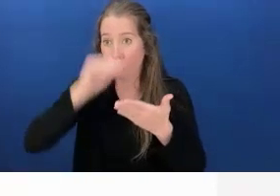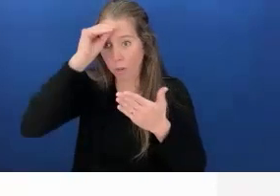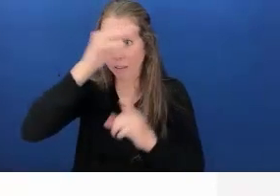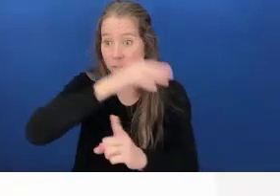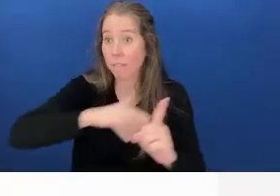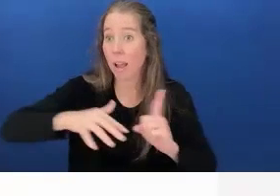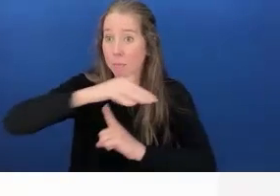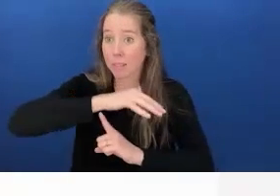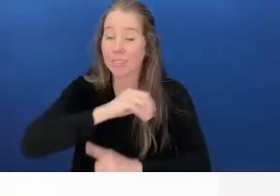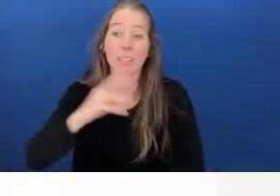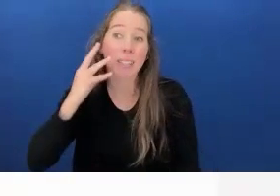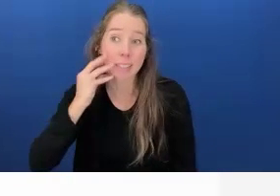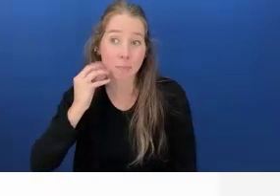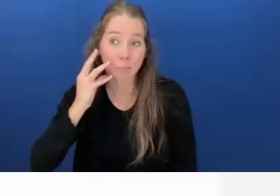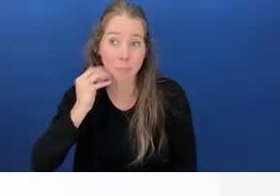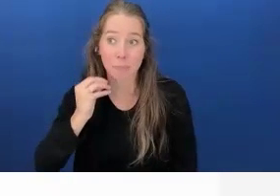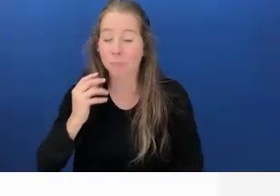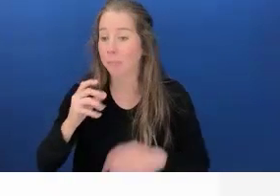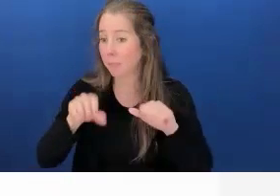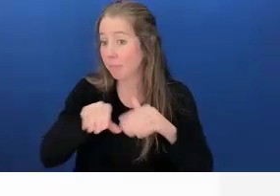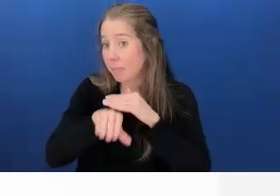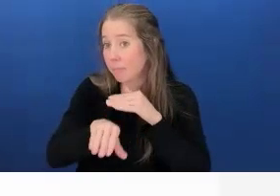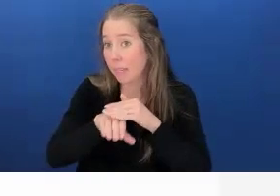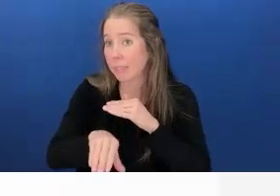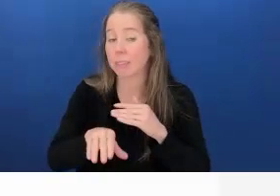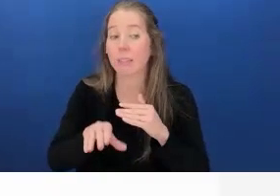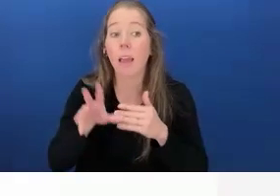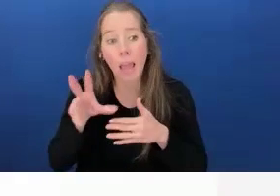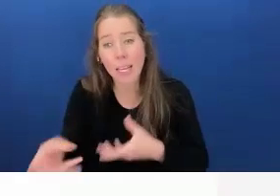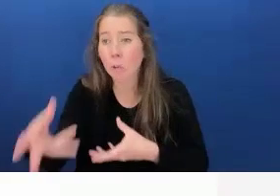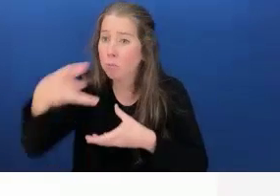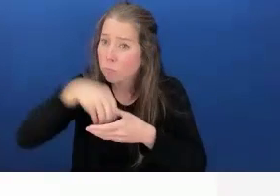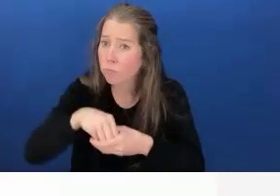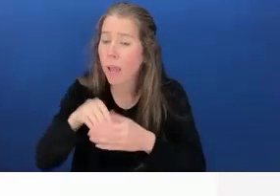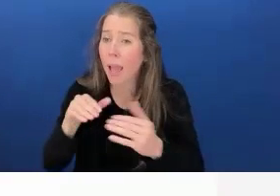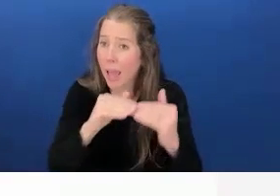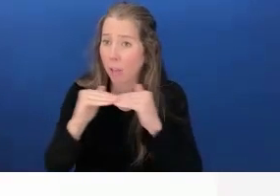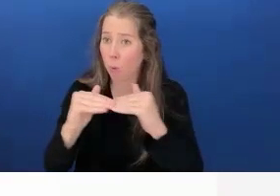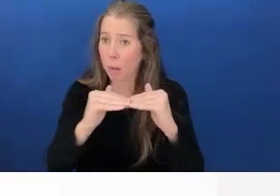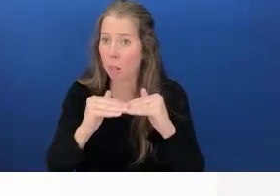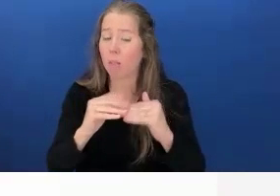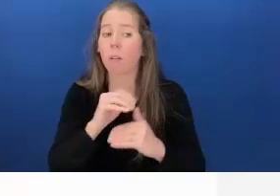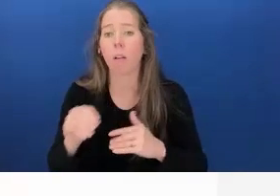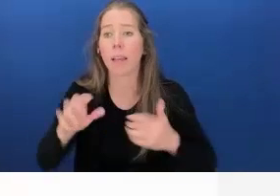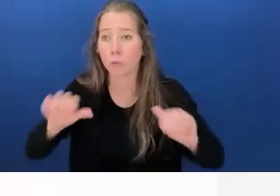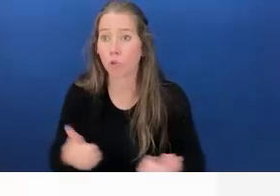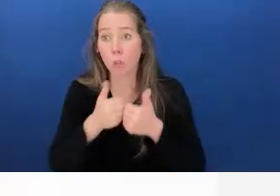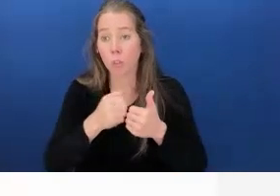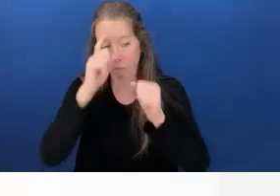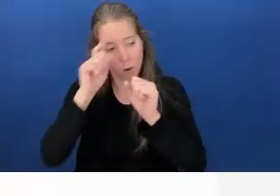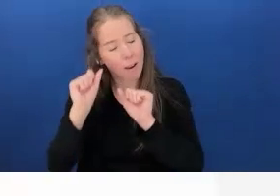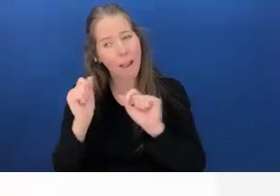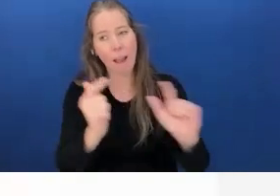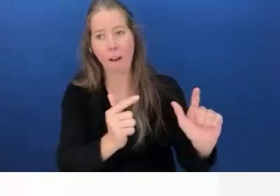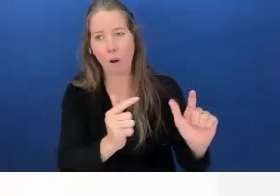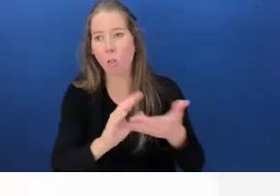and experiences so that they're accessible and inclusive, equitable, and challenging for every learner.